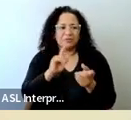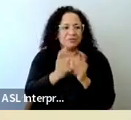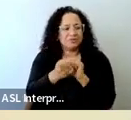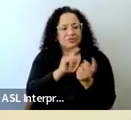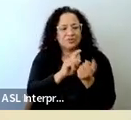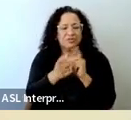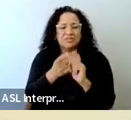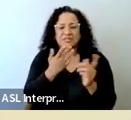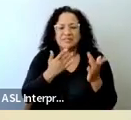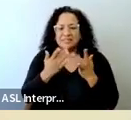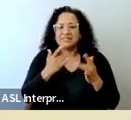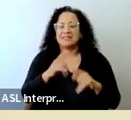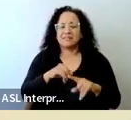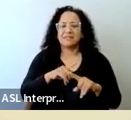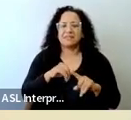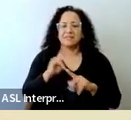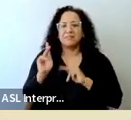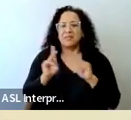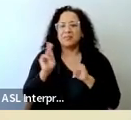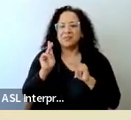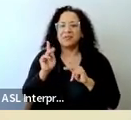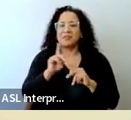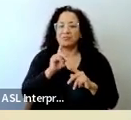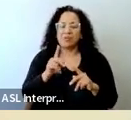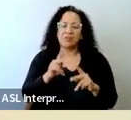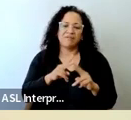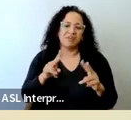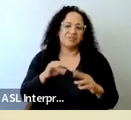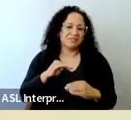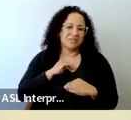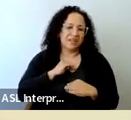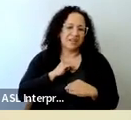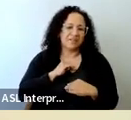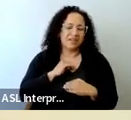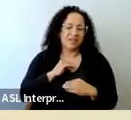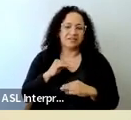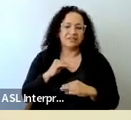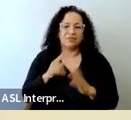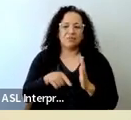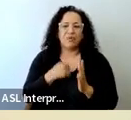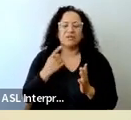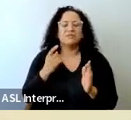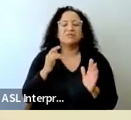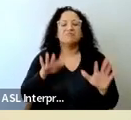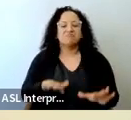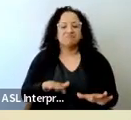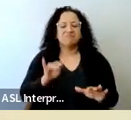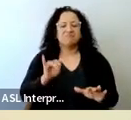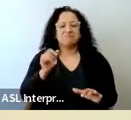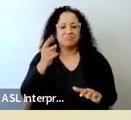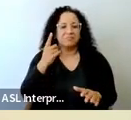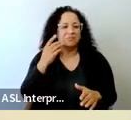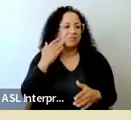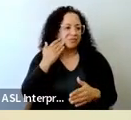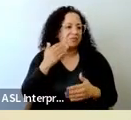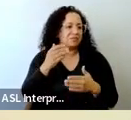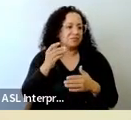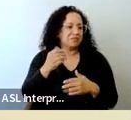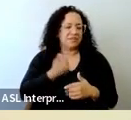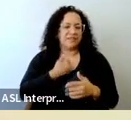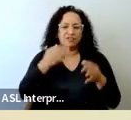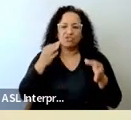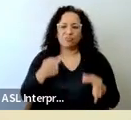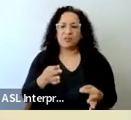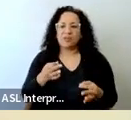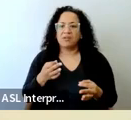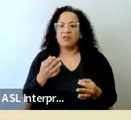the way, but people were ultimately very satisfied once things settled in and they were really going with self-determination. What happened